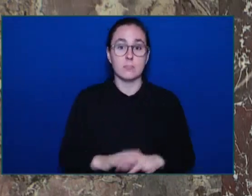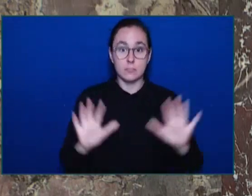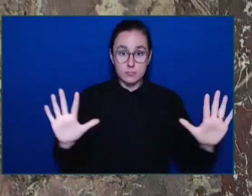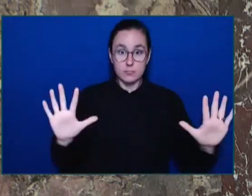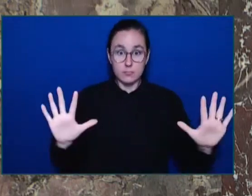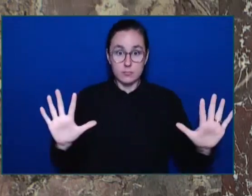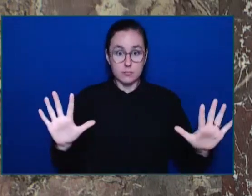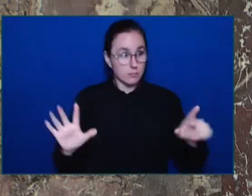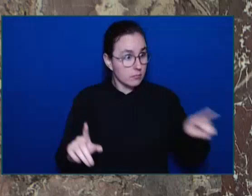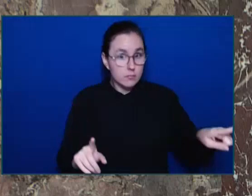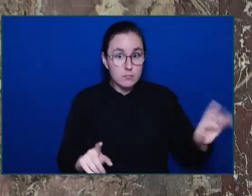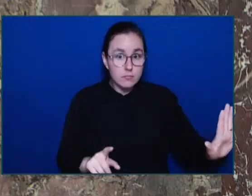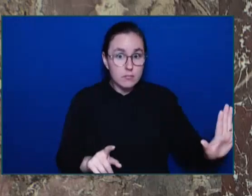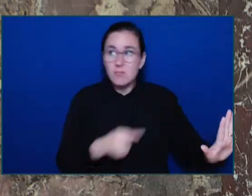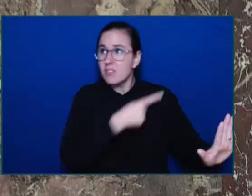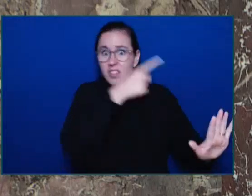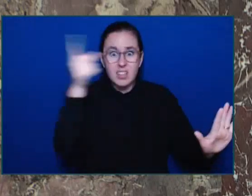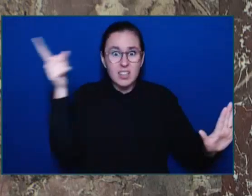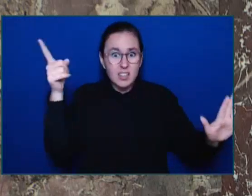froze.